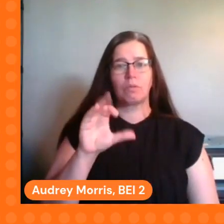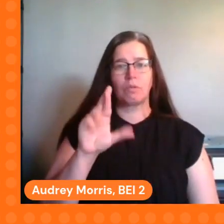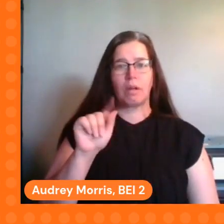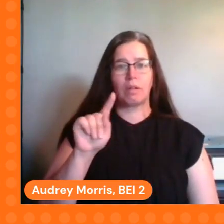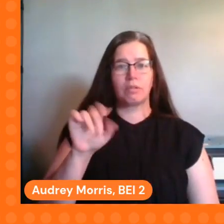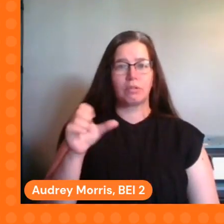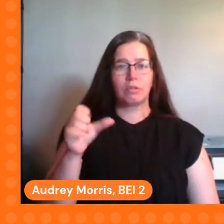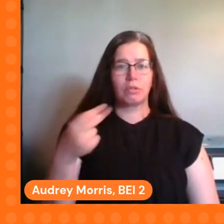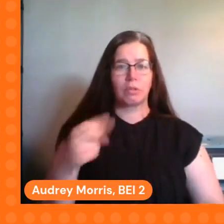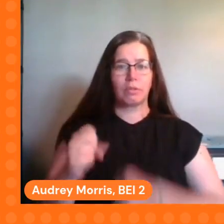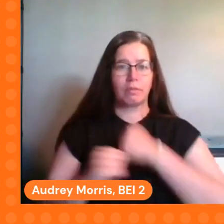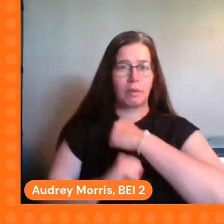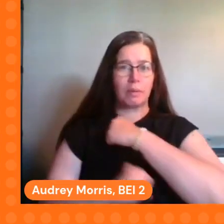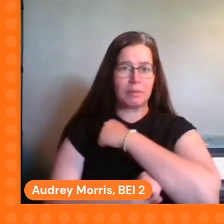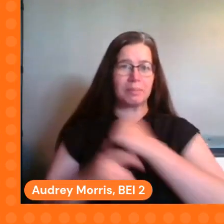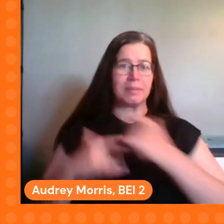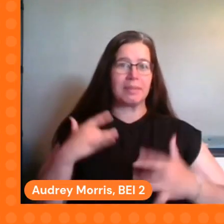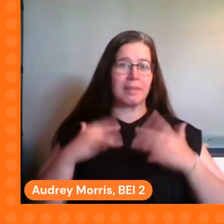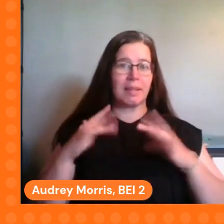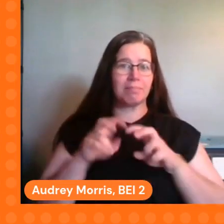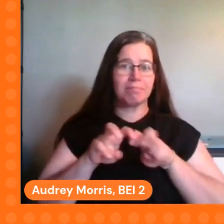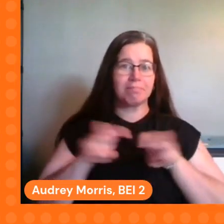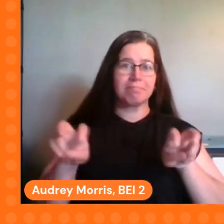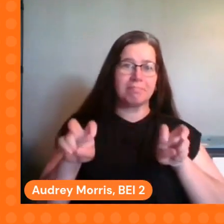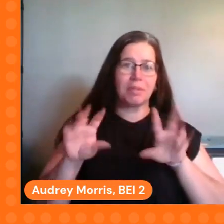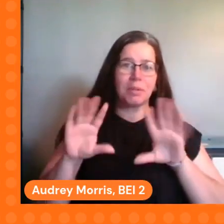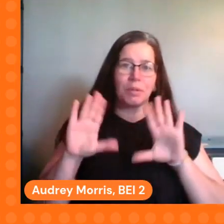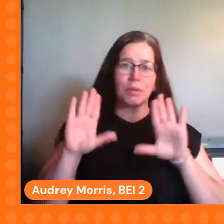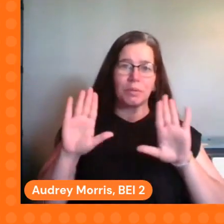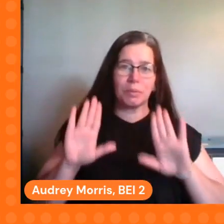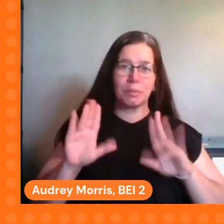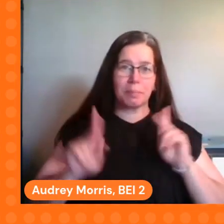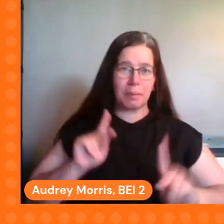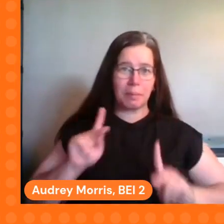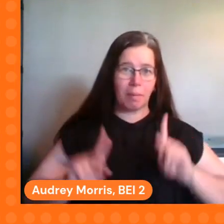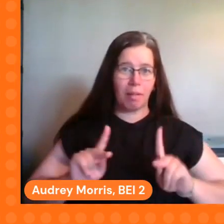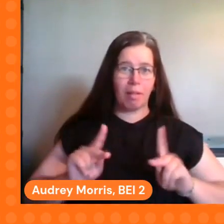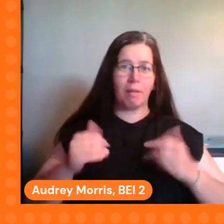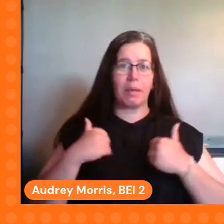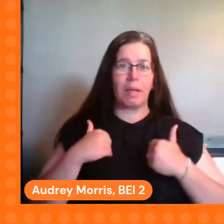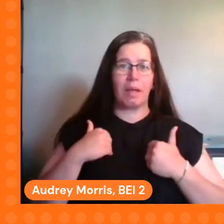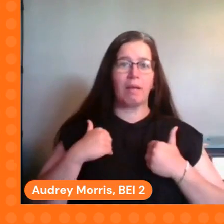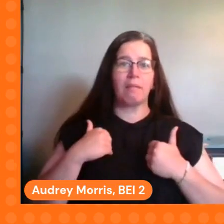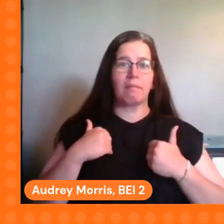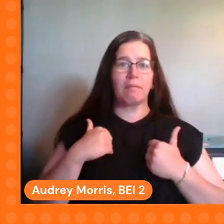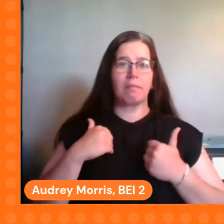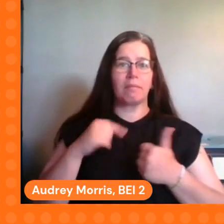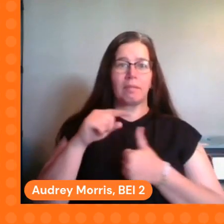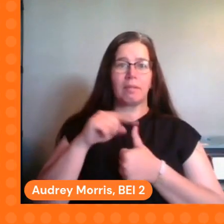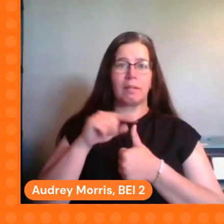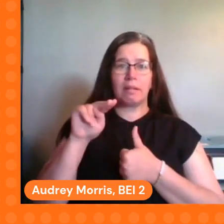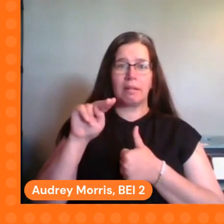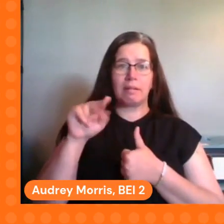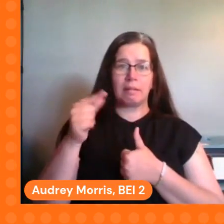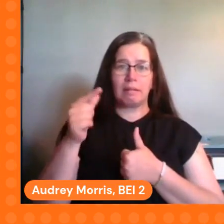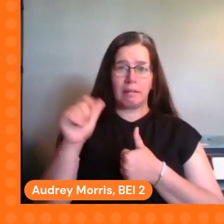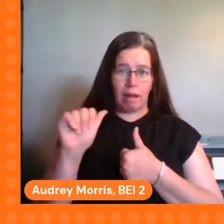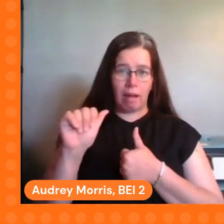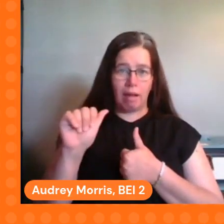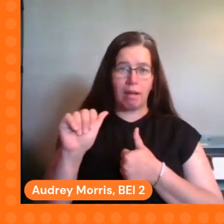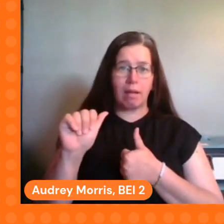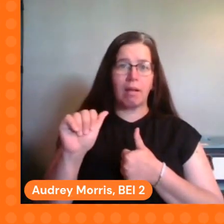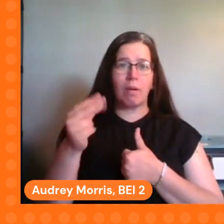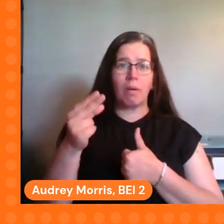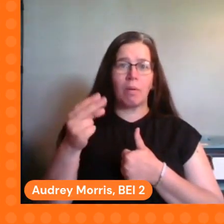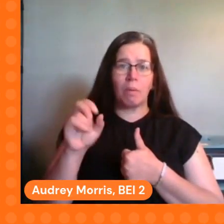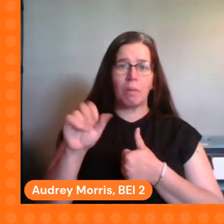really excited to bring you this panel of incredible people. So we have here with us today, we have Na Huang, and she